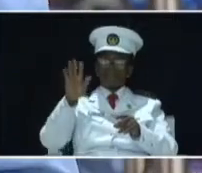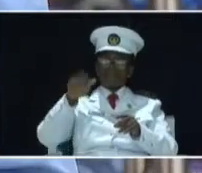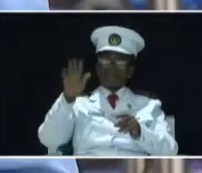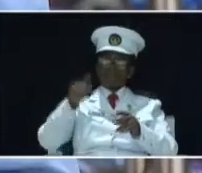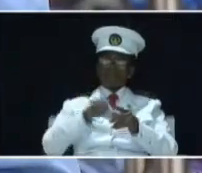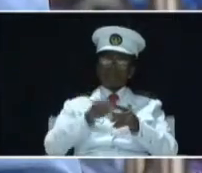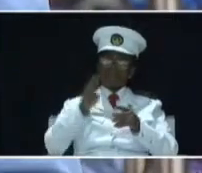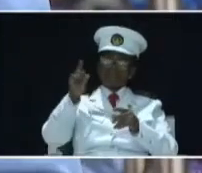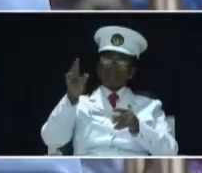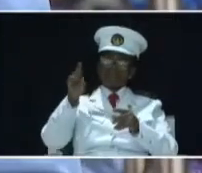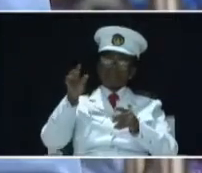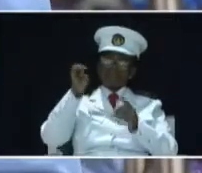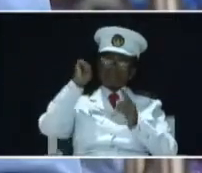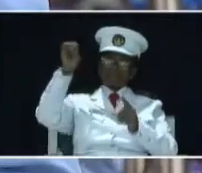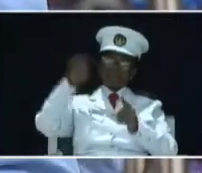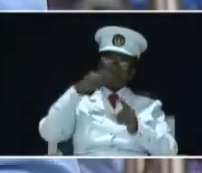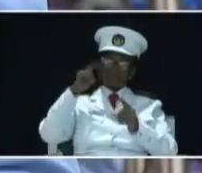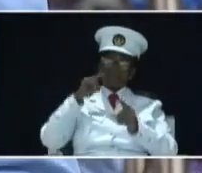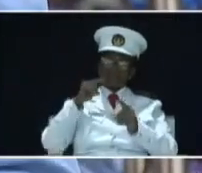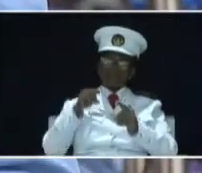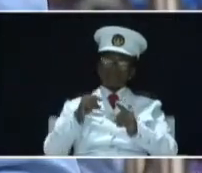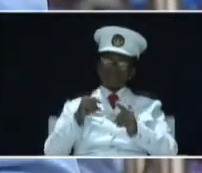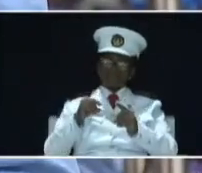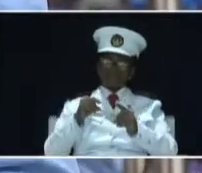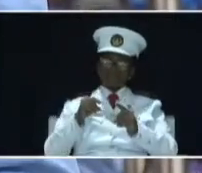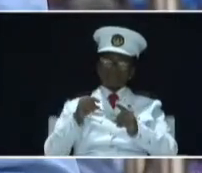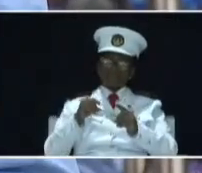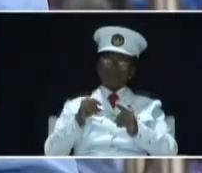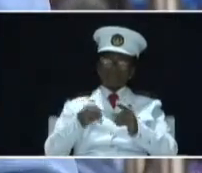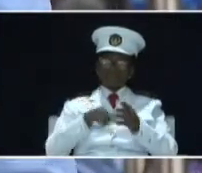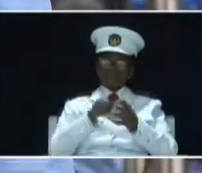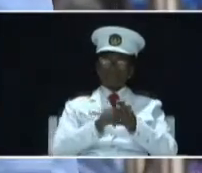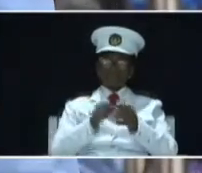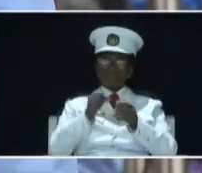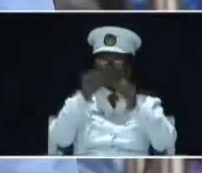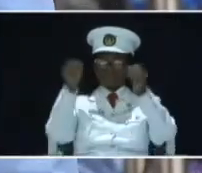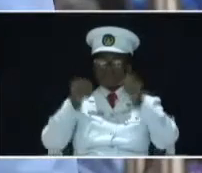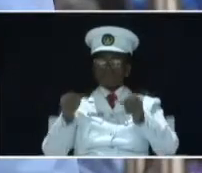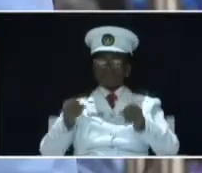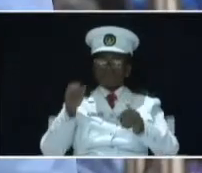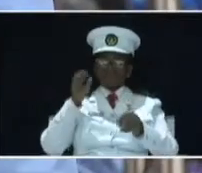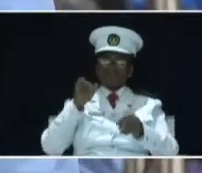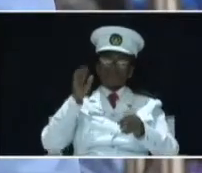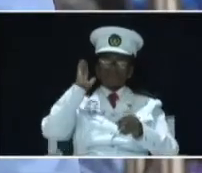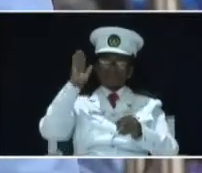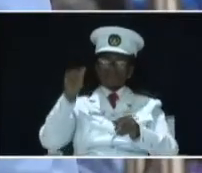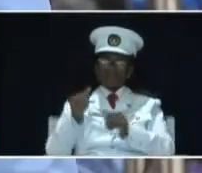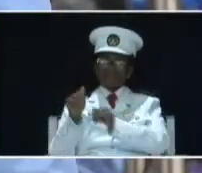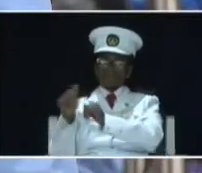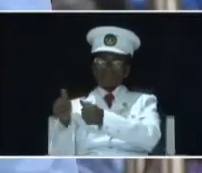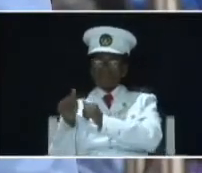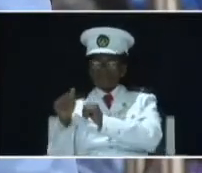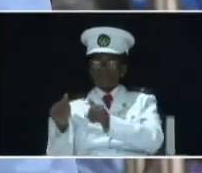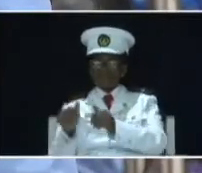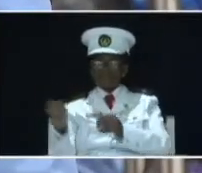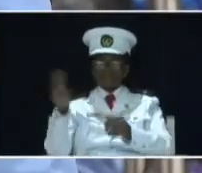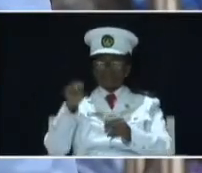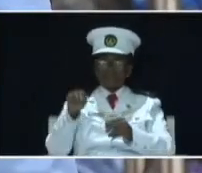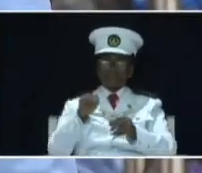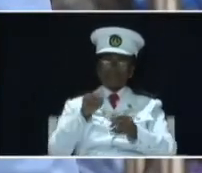he says, this I will follow them that believe in my name.